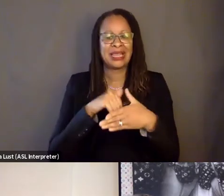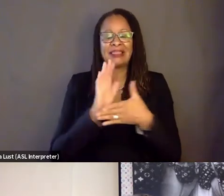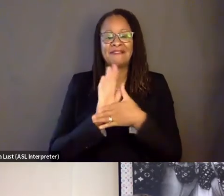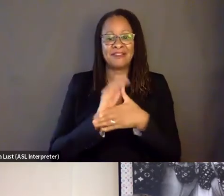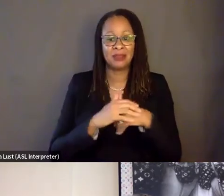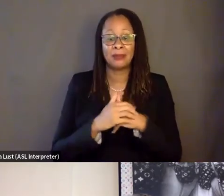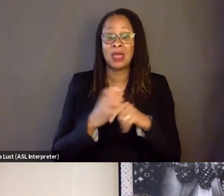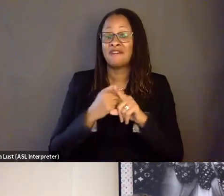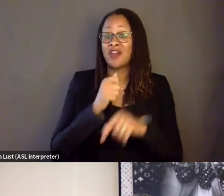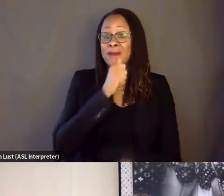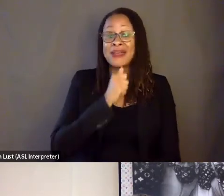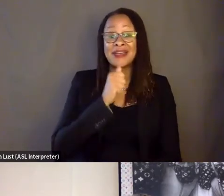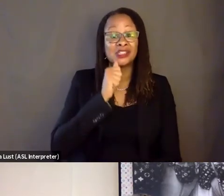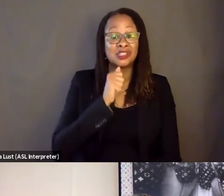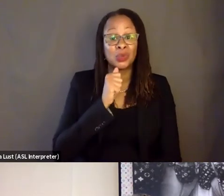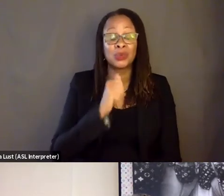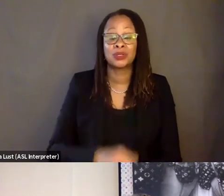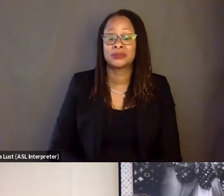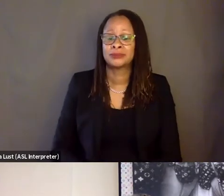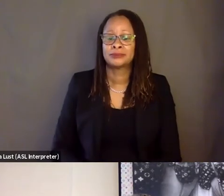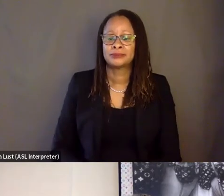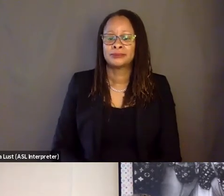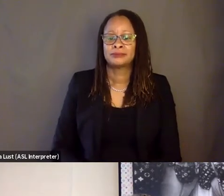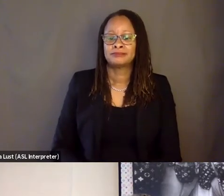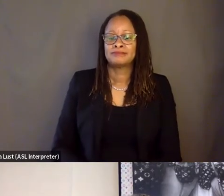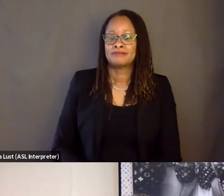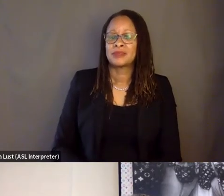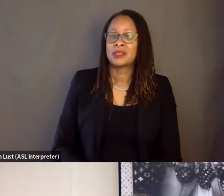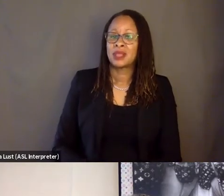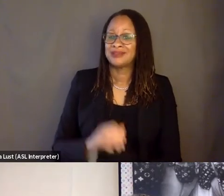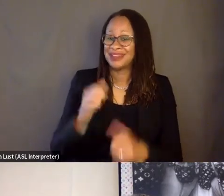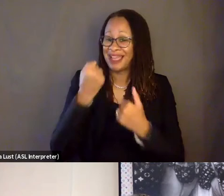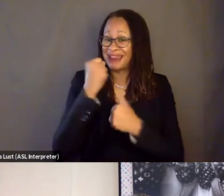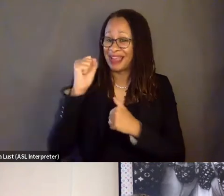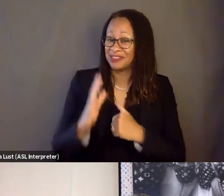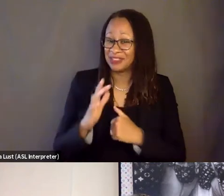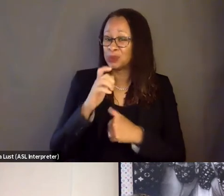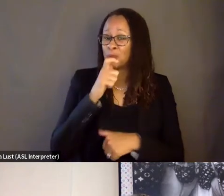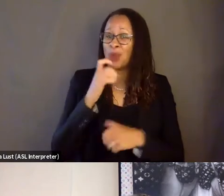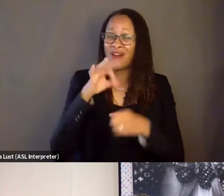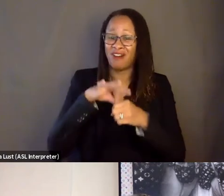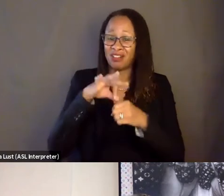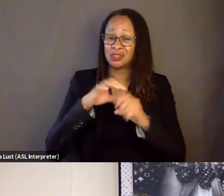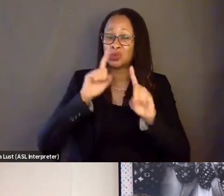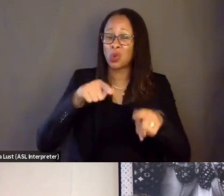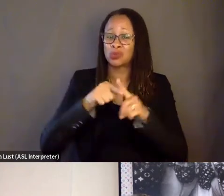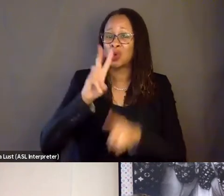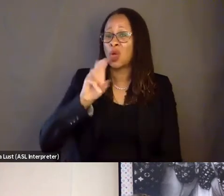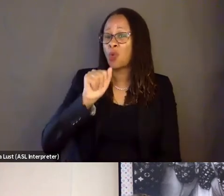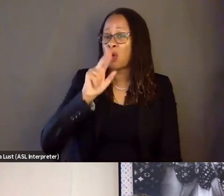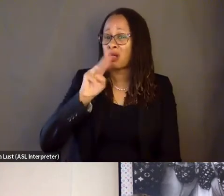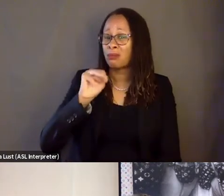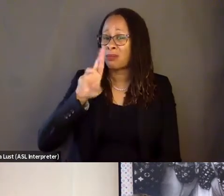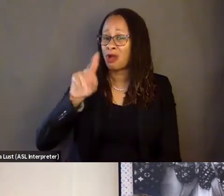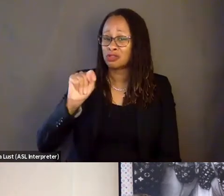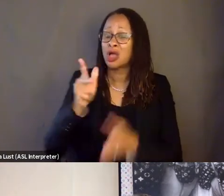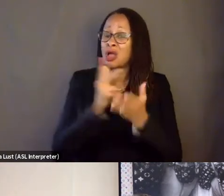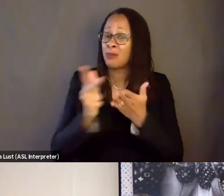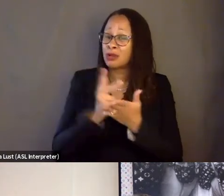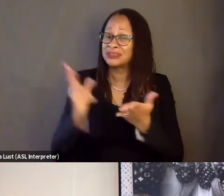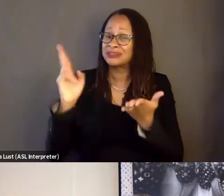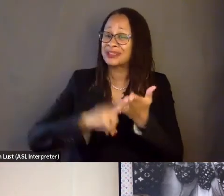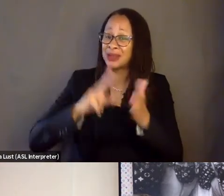from Arizona with an activist or volunteer who's going, you know, to Walmart parking lots to sign up